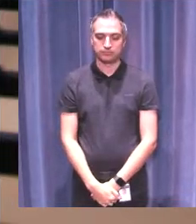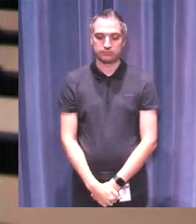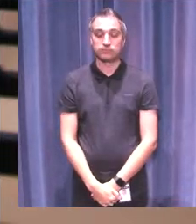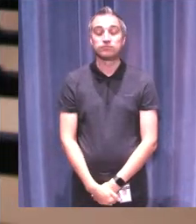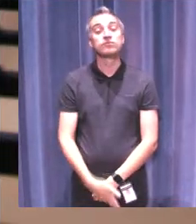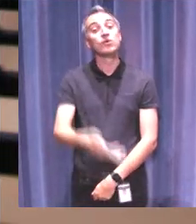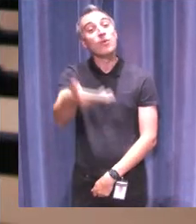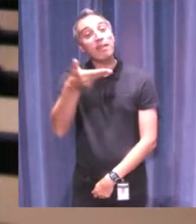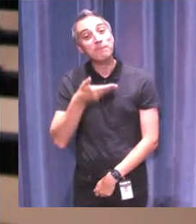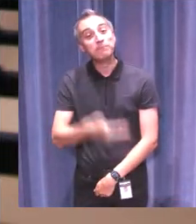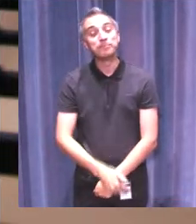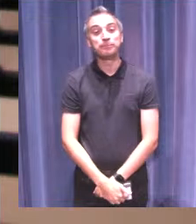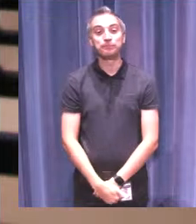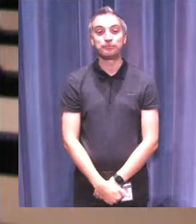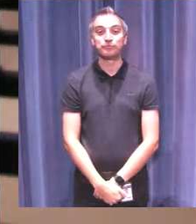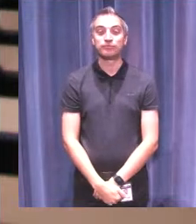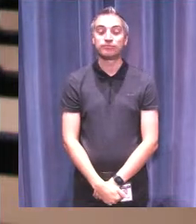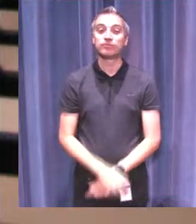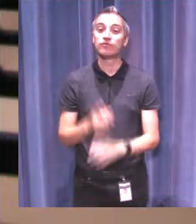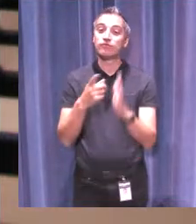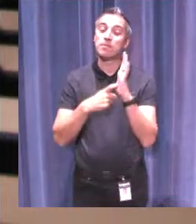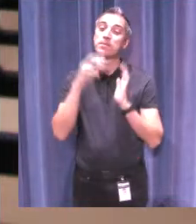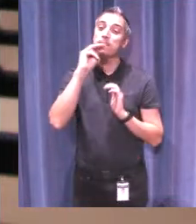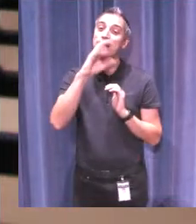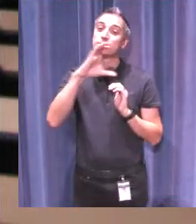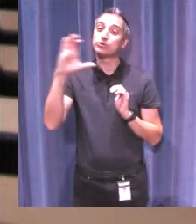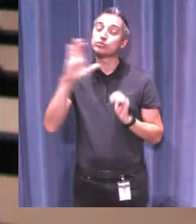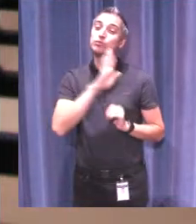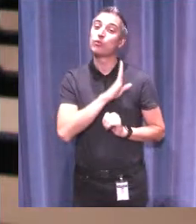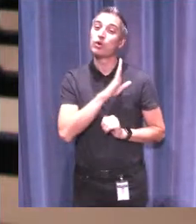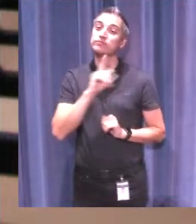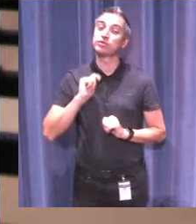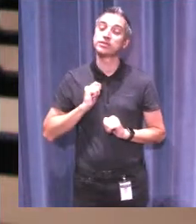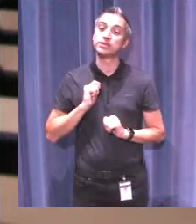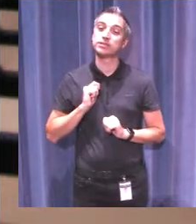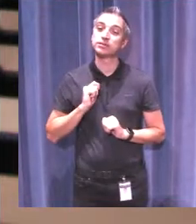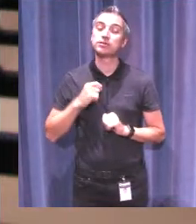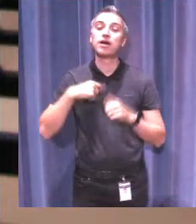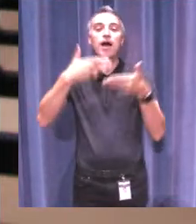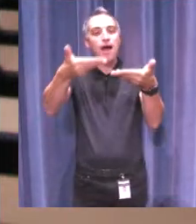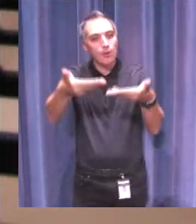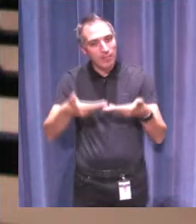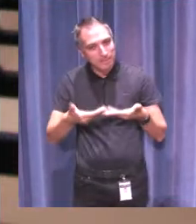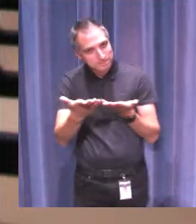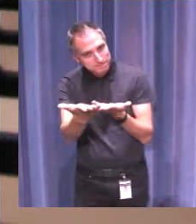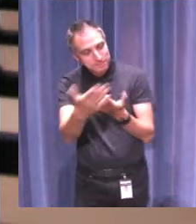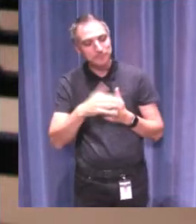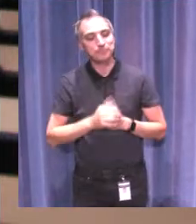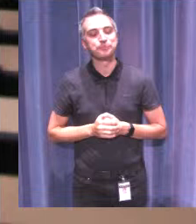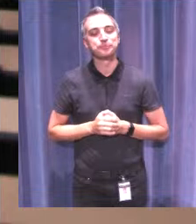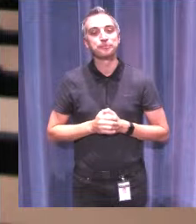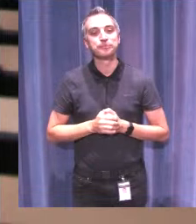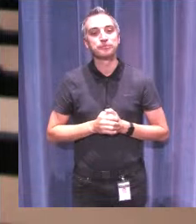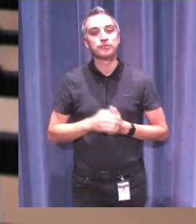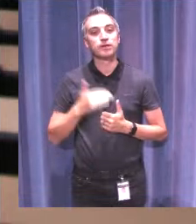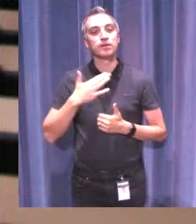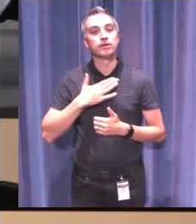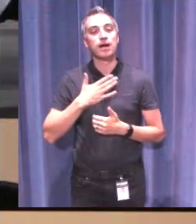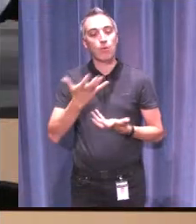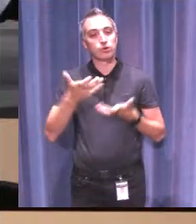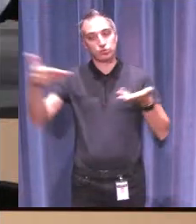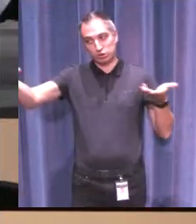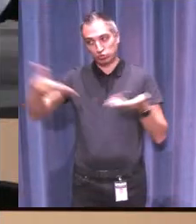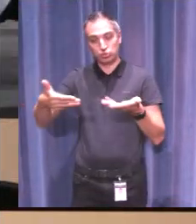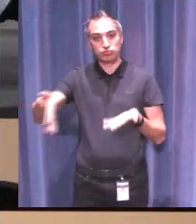Welcome. On behalf of the Mott Community College Board of Trustees, I welcome you. I would like to introduce you to the Board